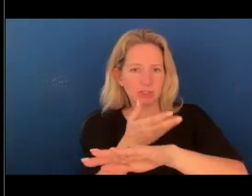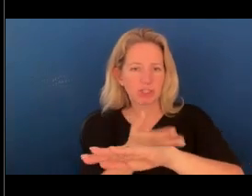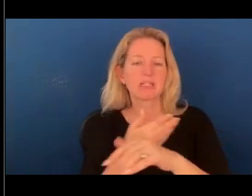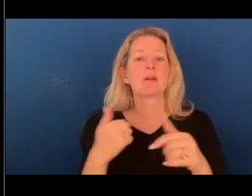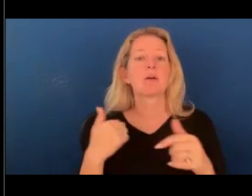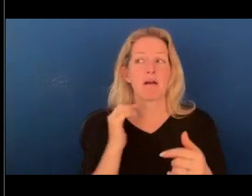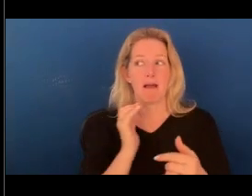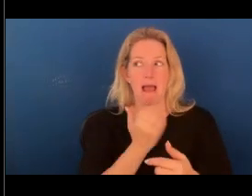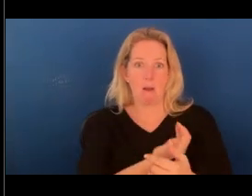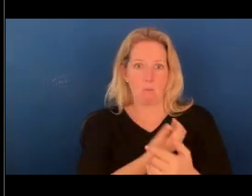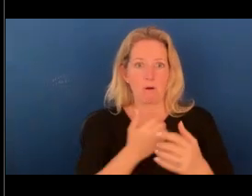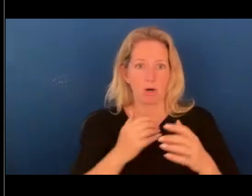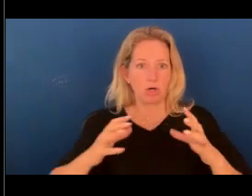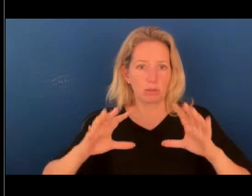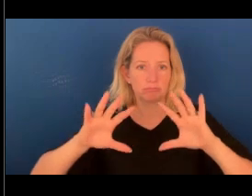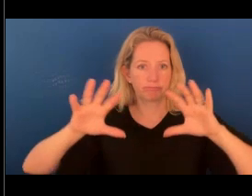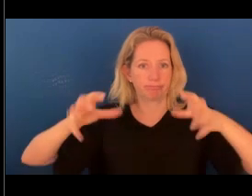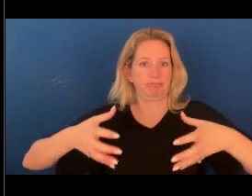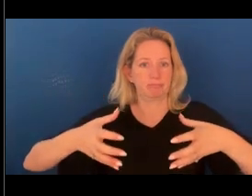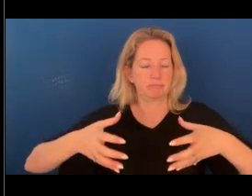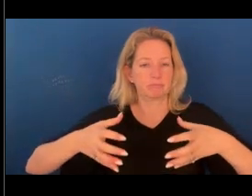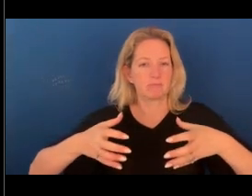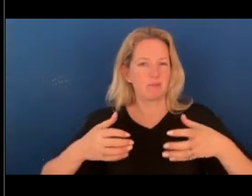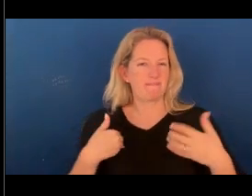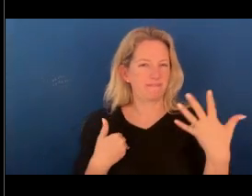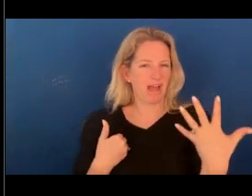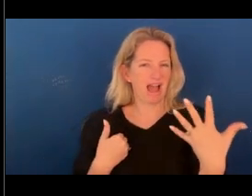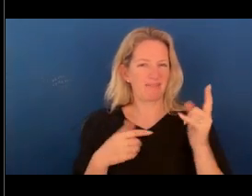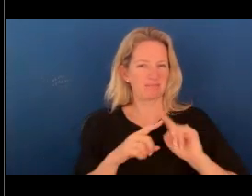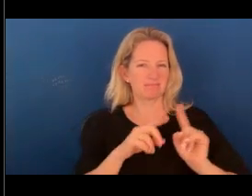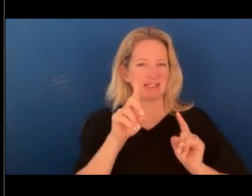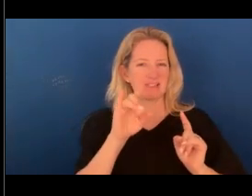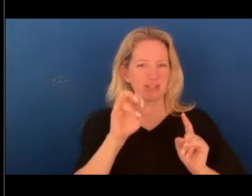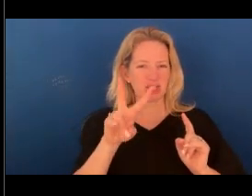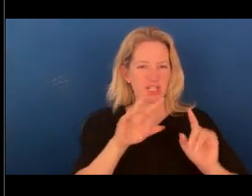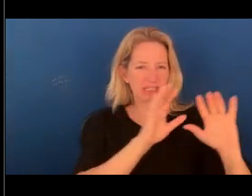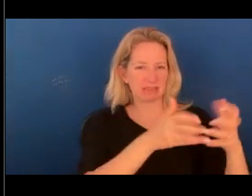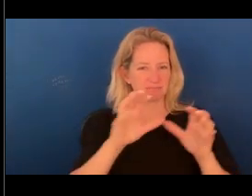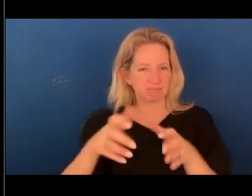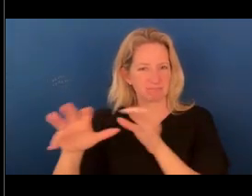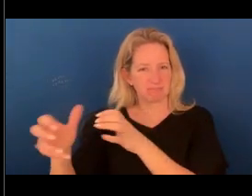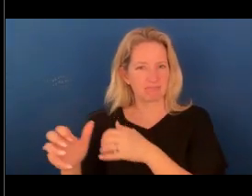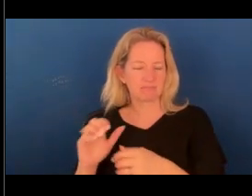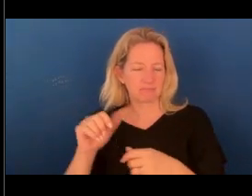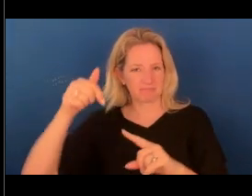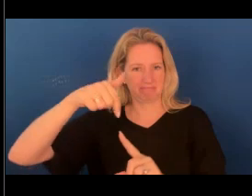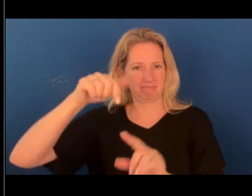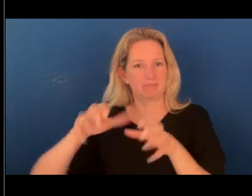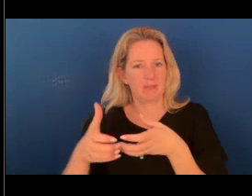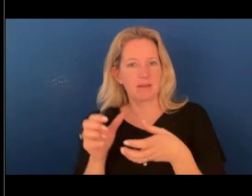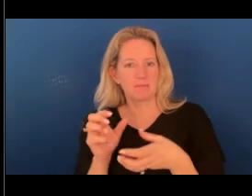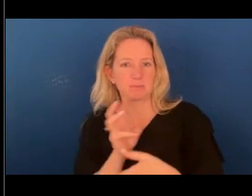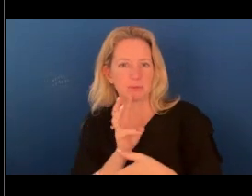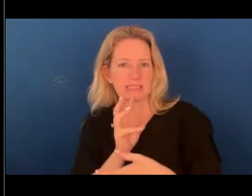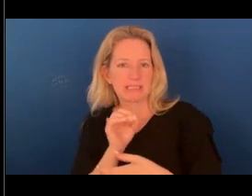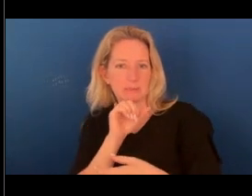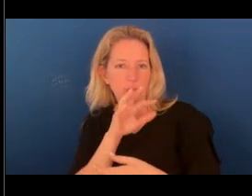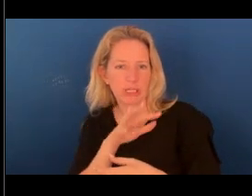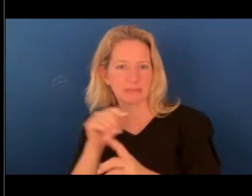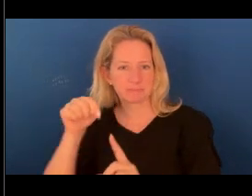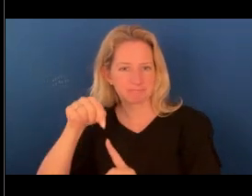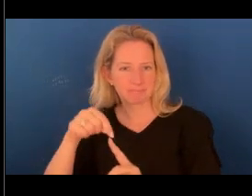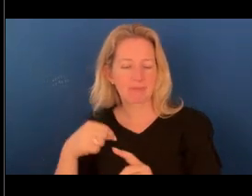Debris Program, which is one of our five divisions within the office. I'm really excited to be here and discuss how the Marine